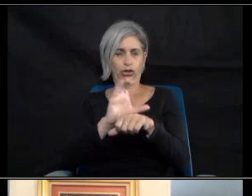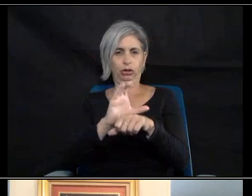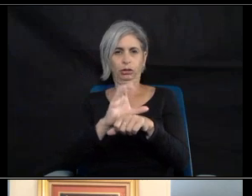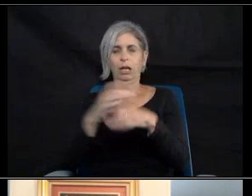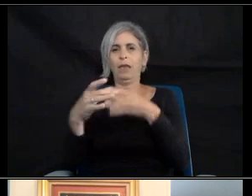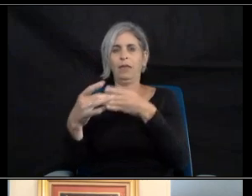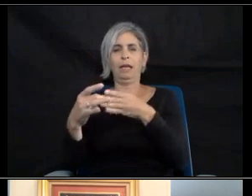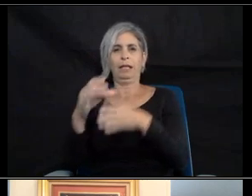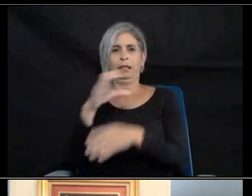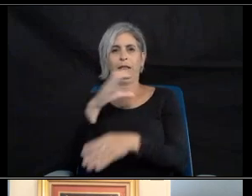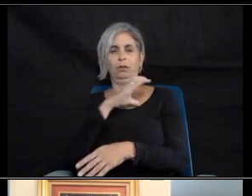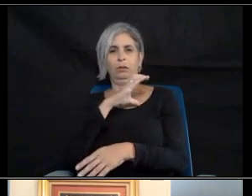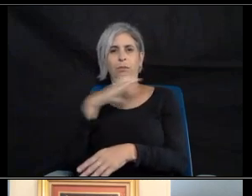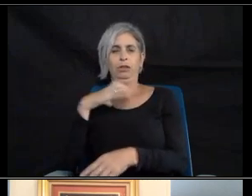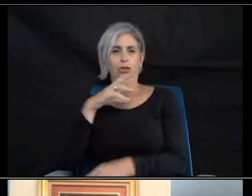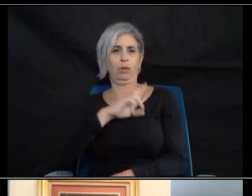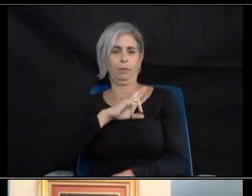Christina Romulus.